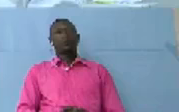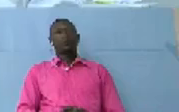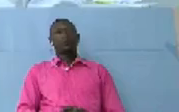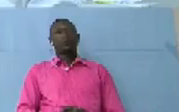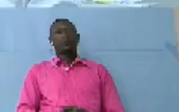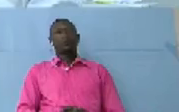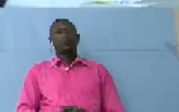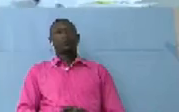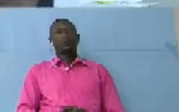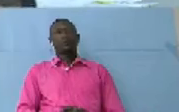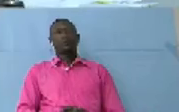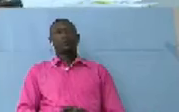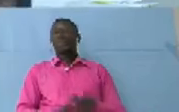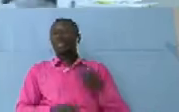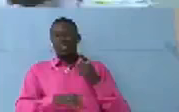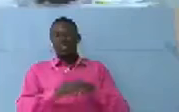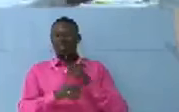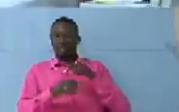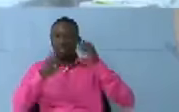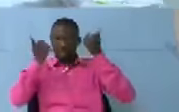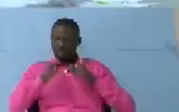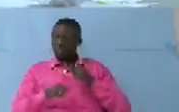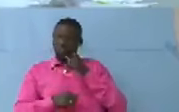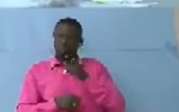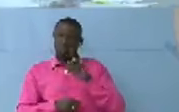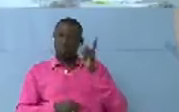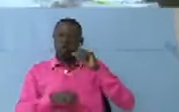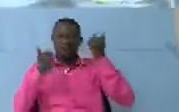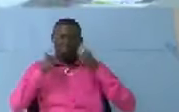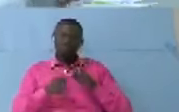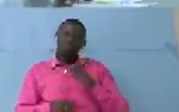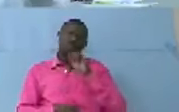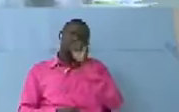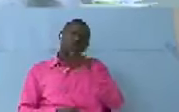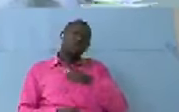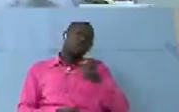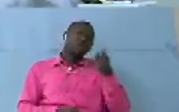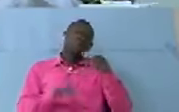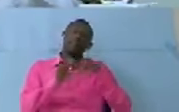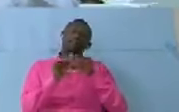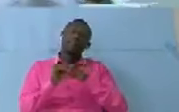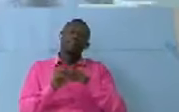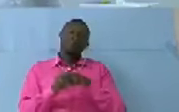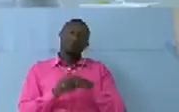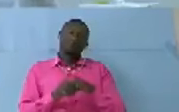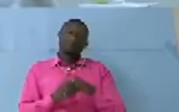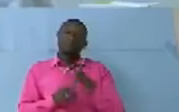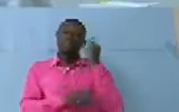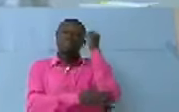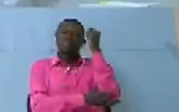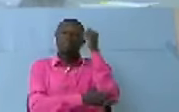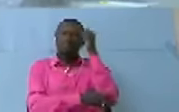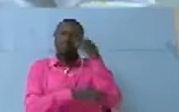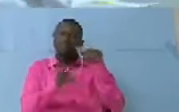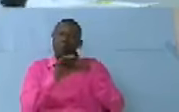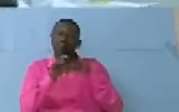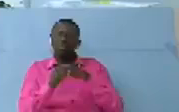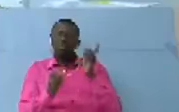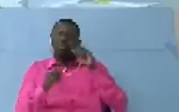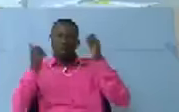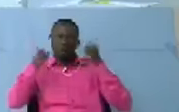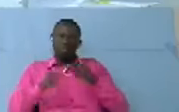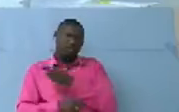In this during while this is happening to you, what happened to your colleagues? Yimba ke ka wotela tumolem e ka funulu e face ala nyembe ke ka